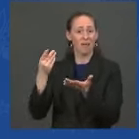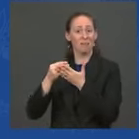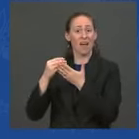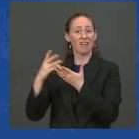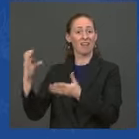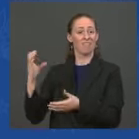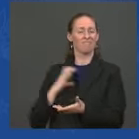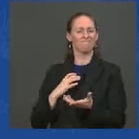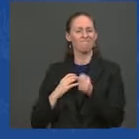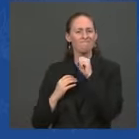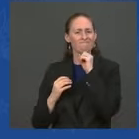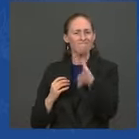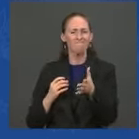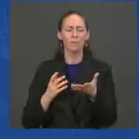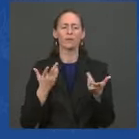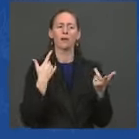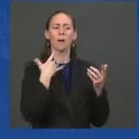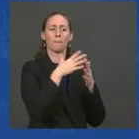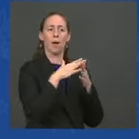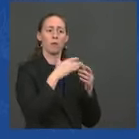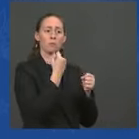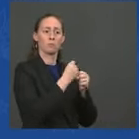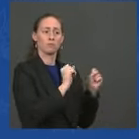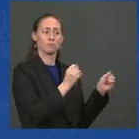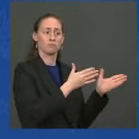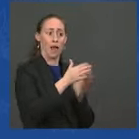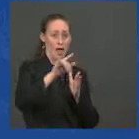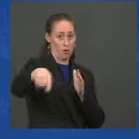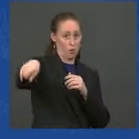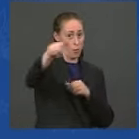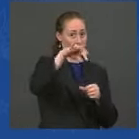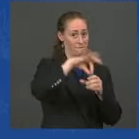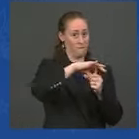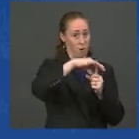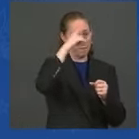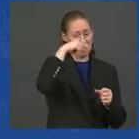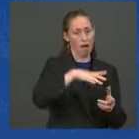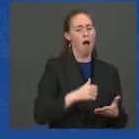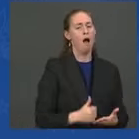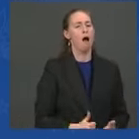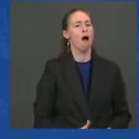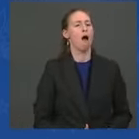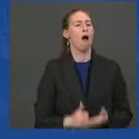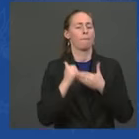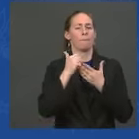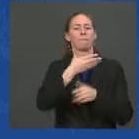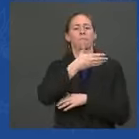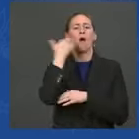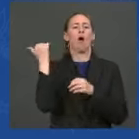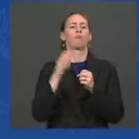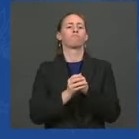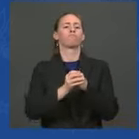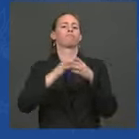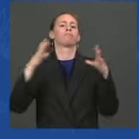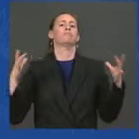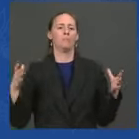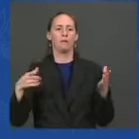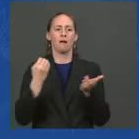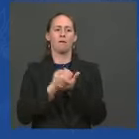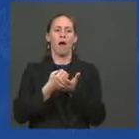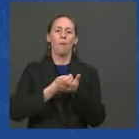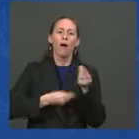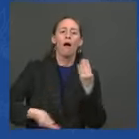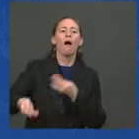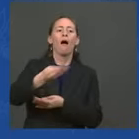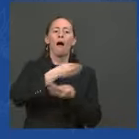folks voted for as well, and I'm very proud of it, it's a real game changer. It started our economy moving again. Recognize that people with lower incomes don't